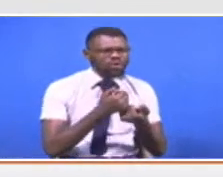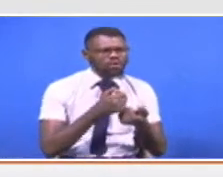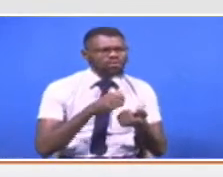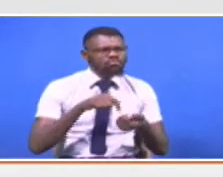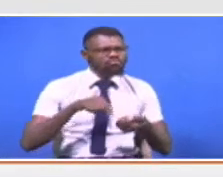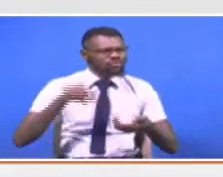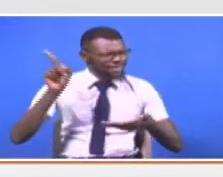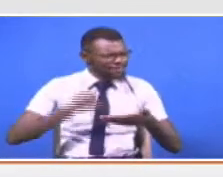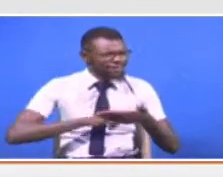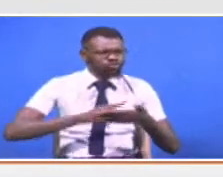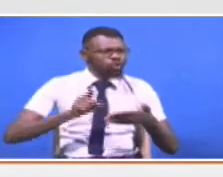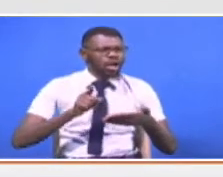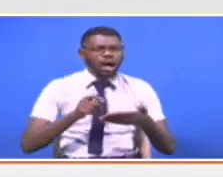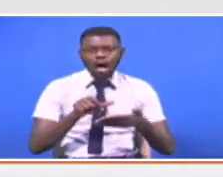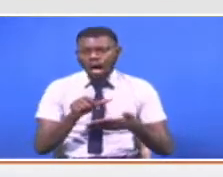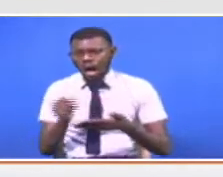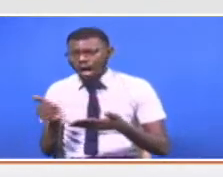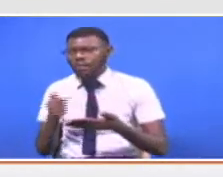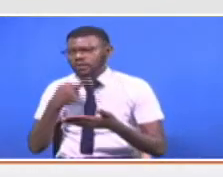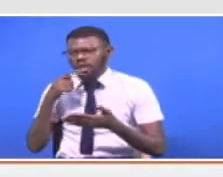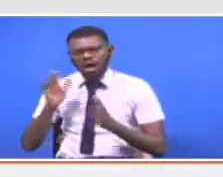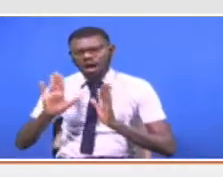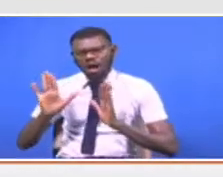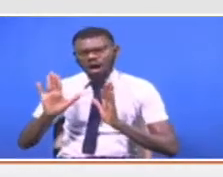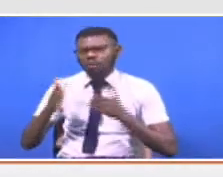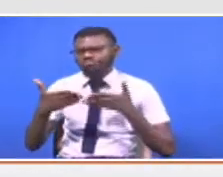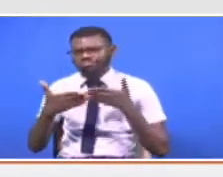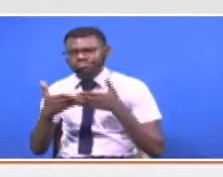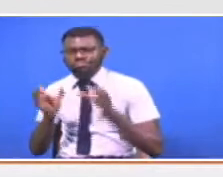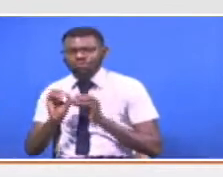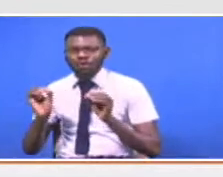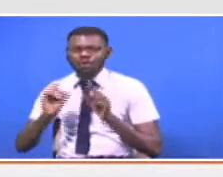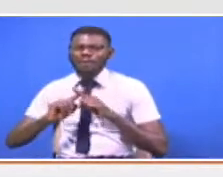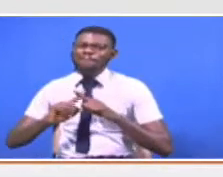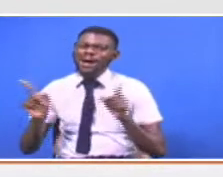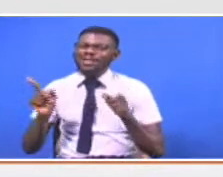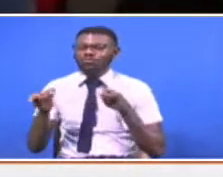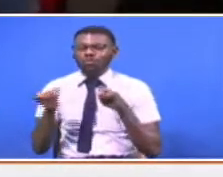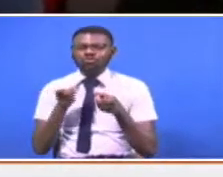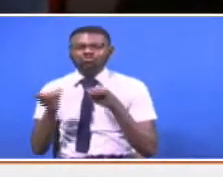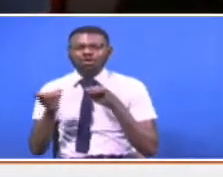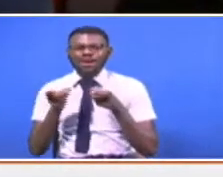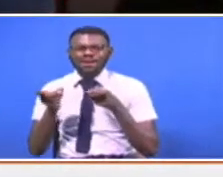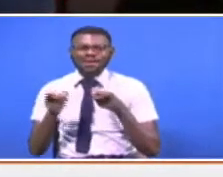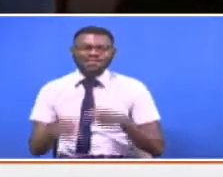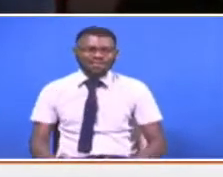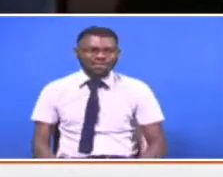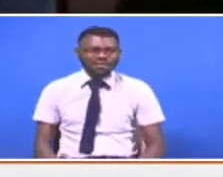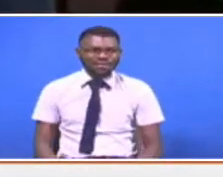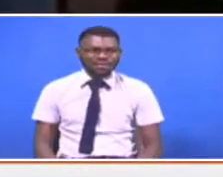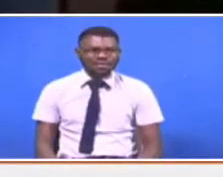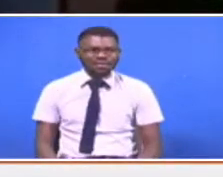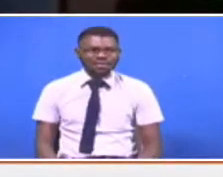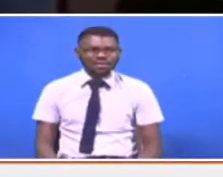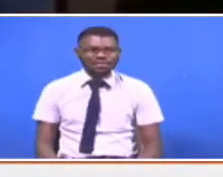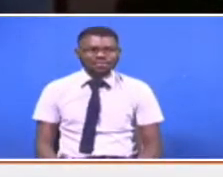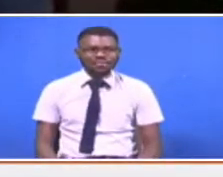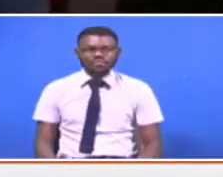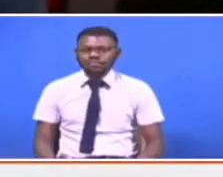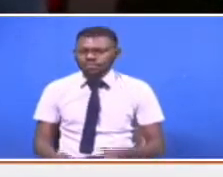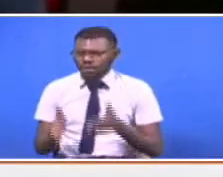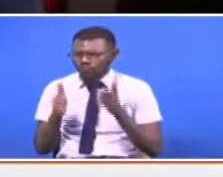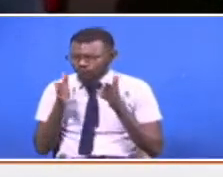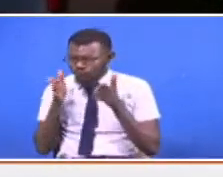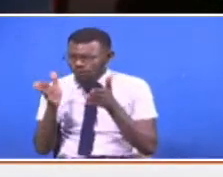others dismissing the calls to have it banned, but instead calling for regulations of the same. As much as they are